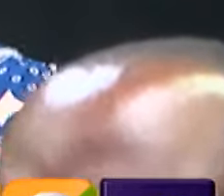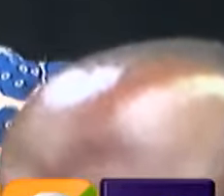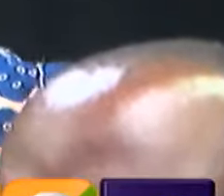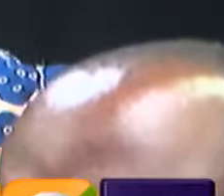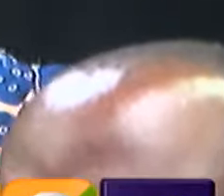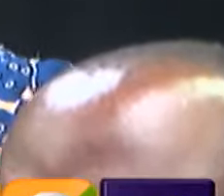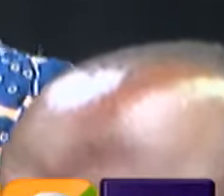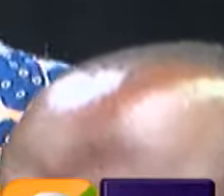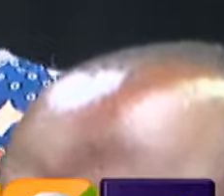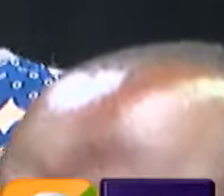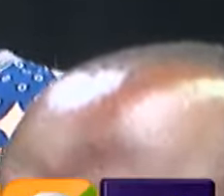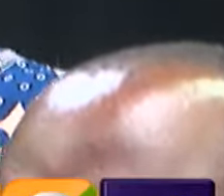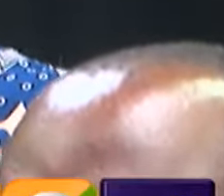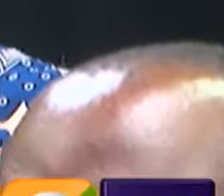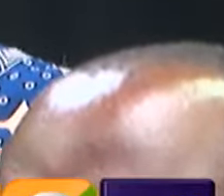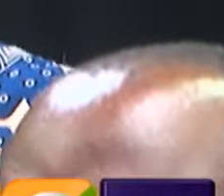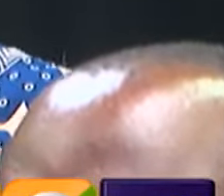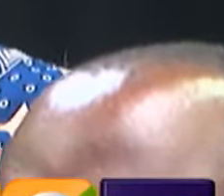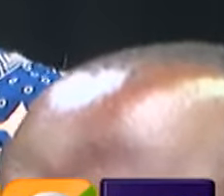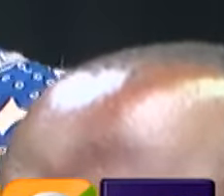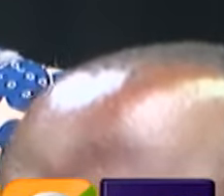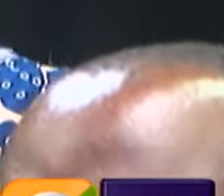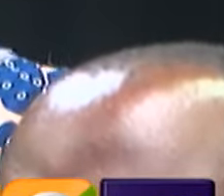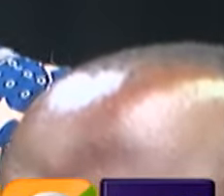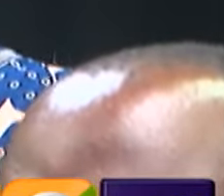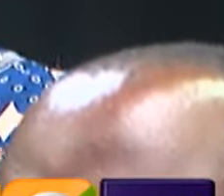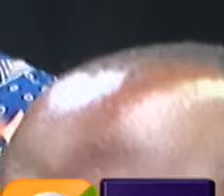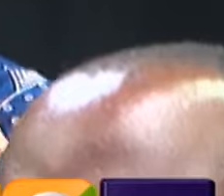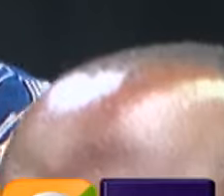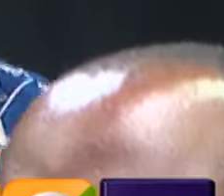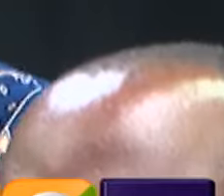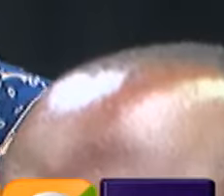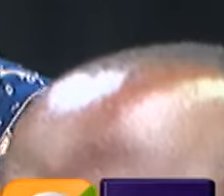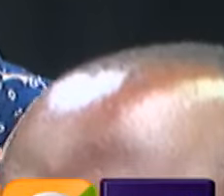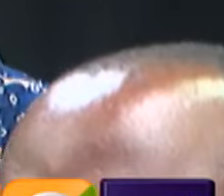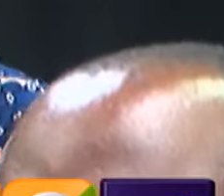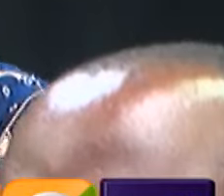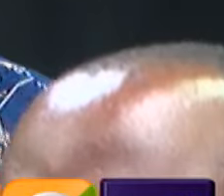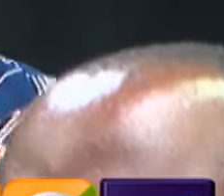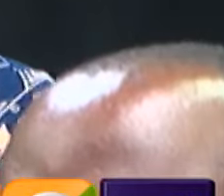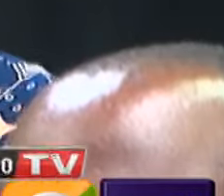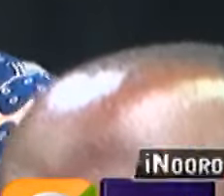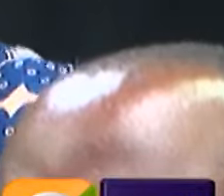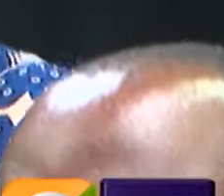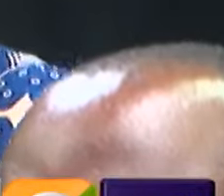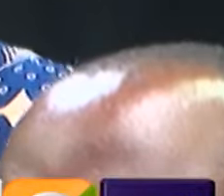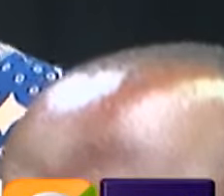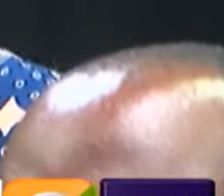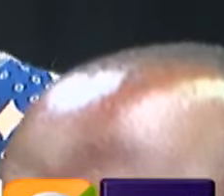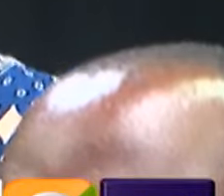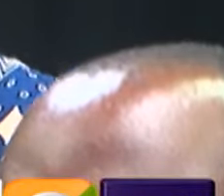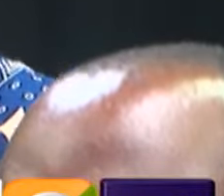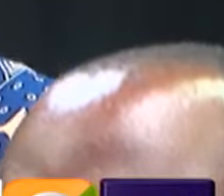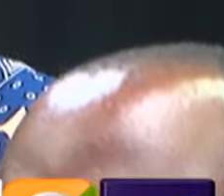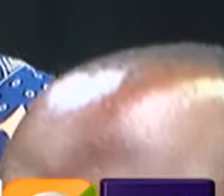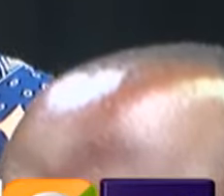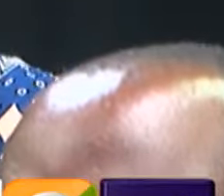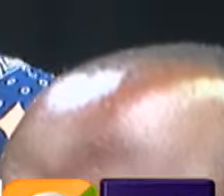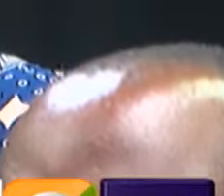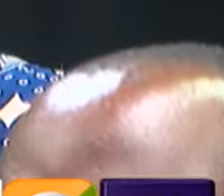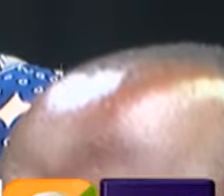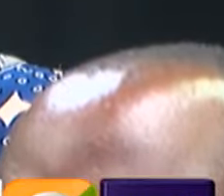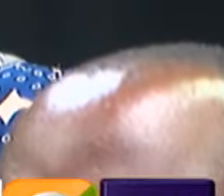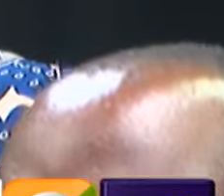that you make sure that disposable income is available for the people. At the same time, of course,